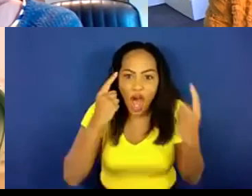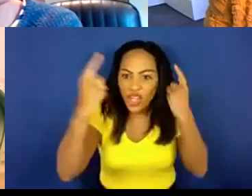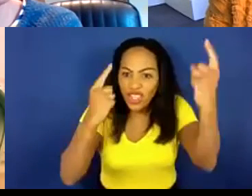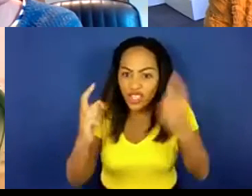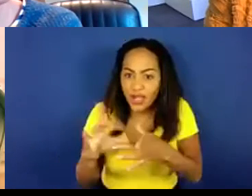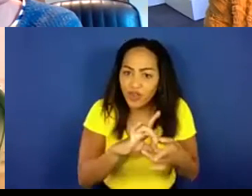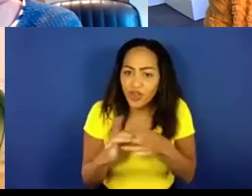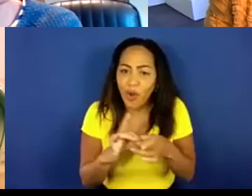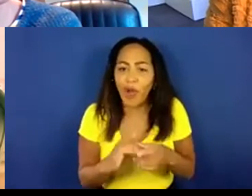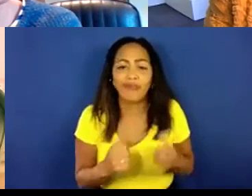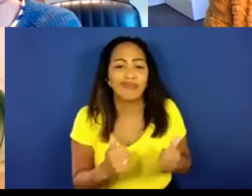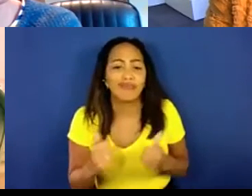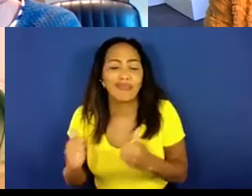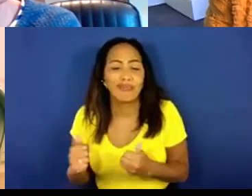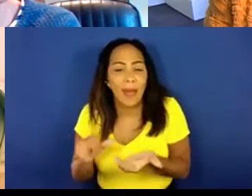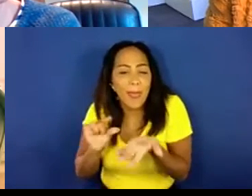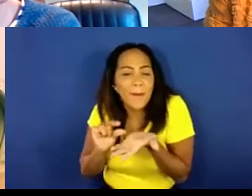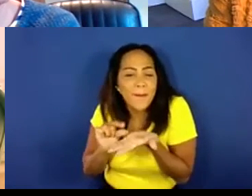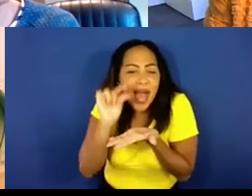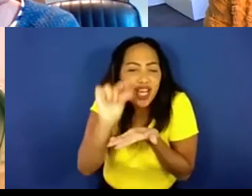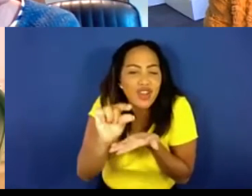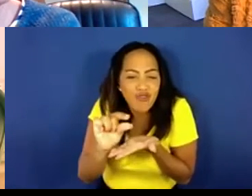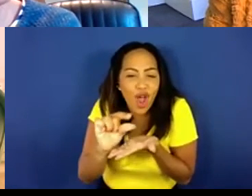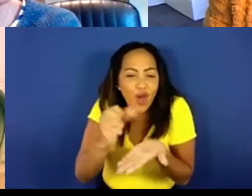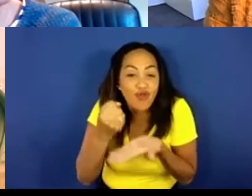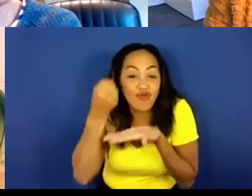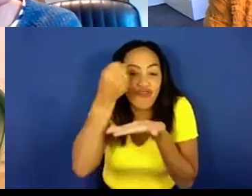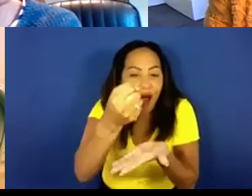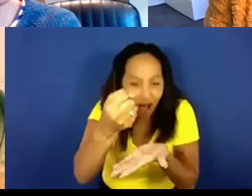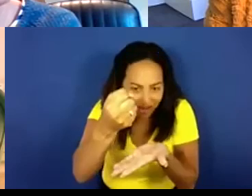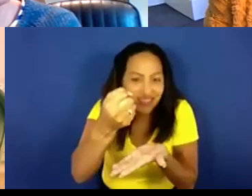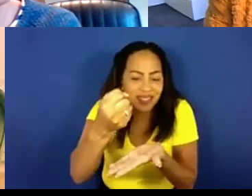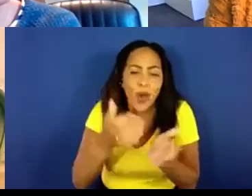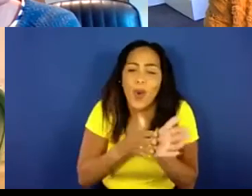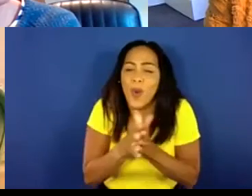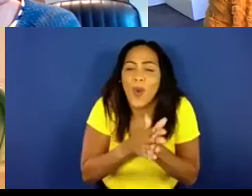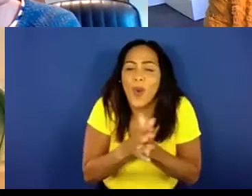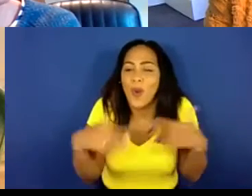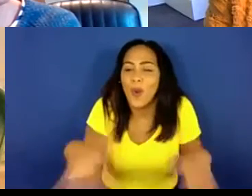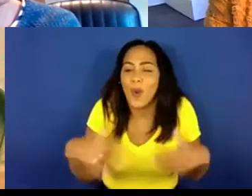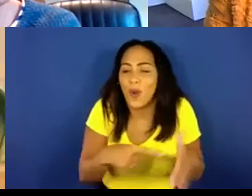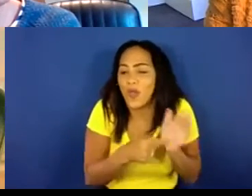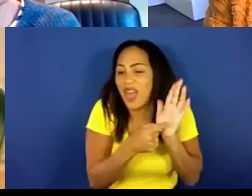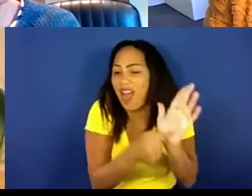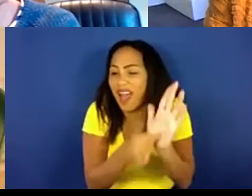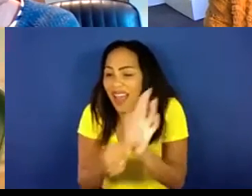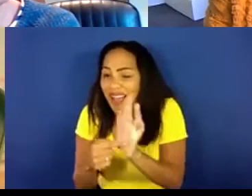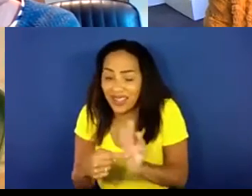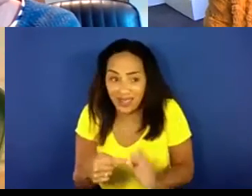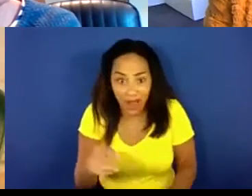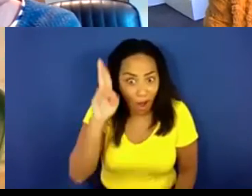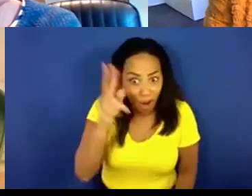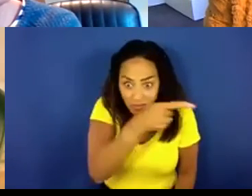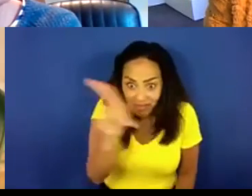grants project is the highlight for me of the project, and hopefully everyone gets to see the film in its full glory at some point